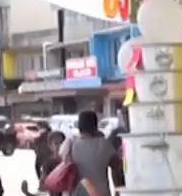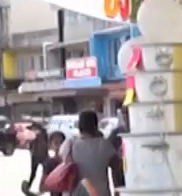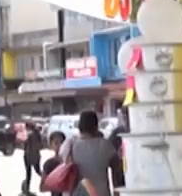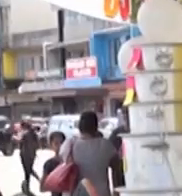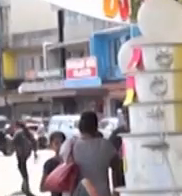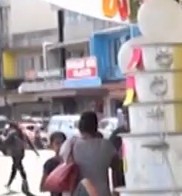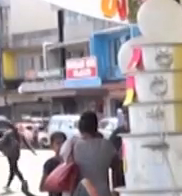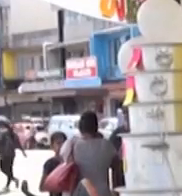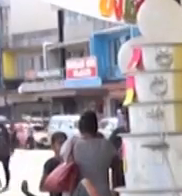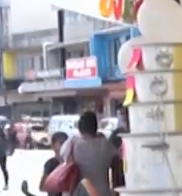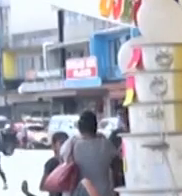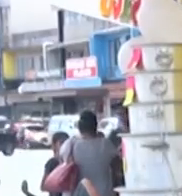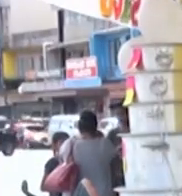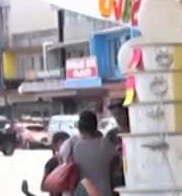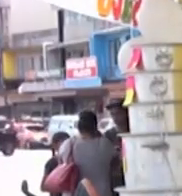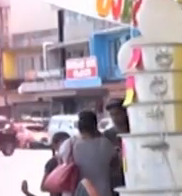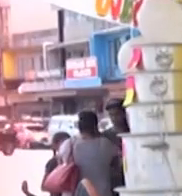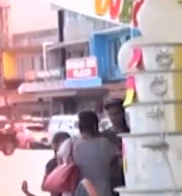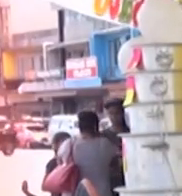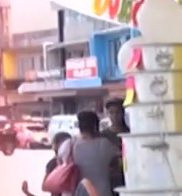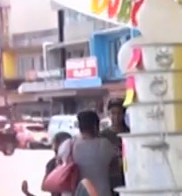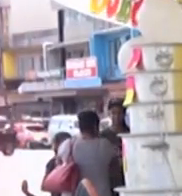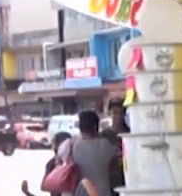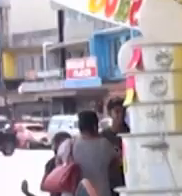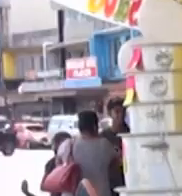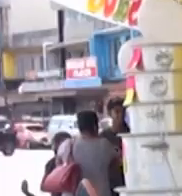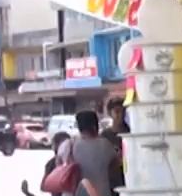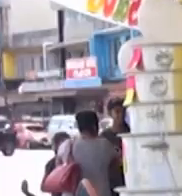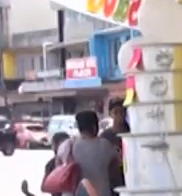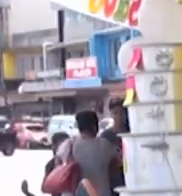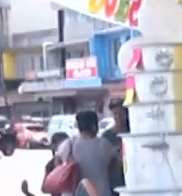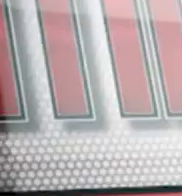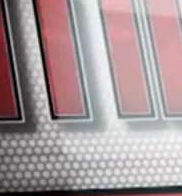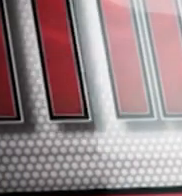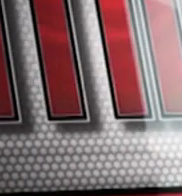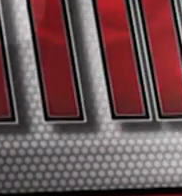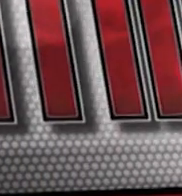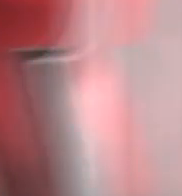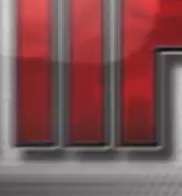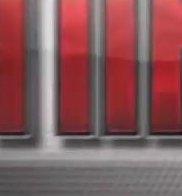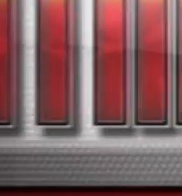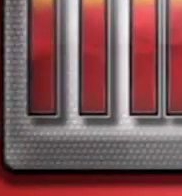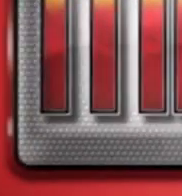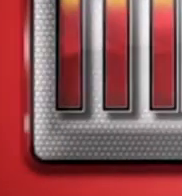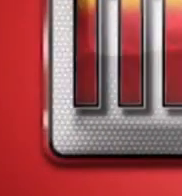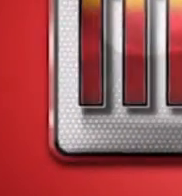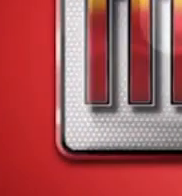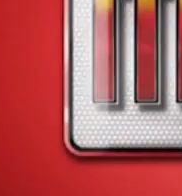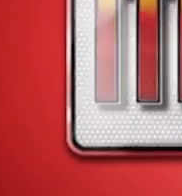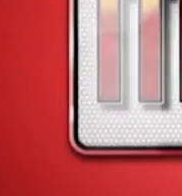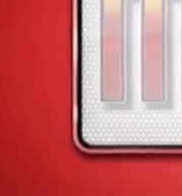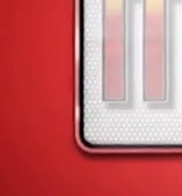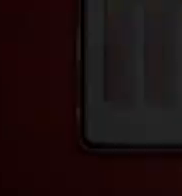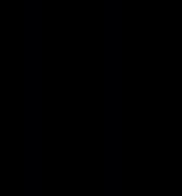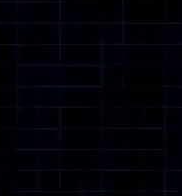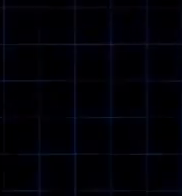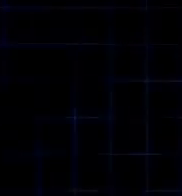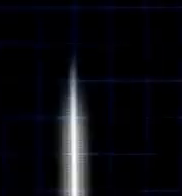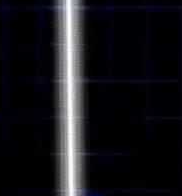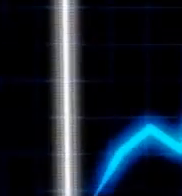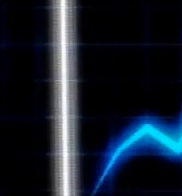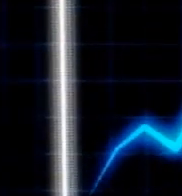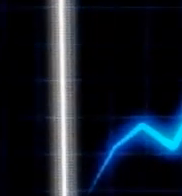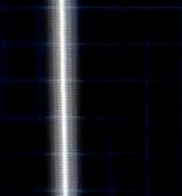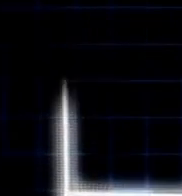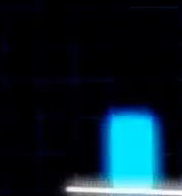My name is Neha and I'm from Karavi, and Mirchi FM, it's hot. Mirchi FM, it's hot.